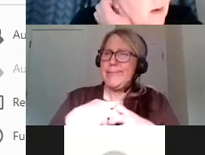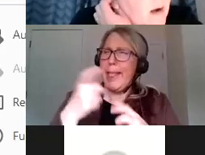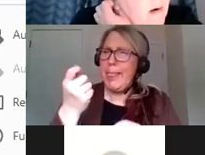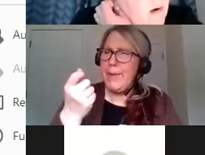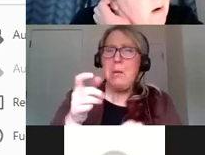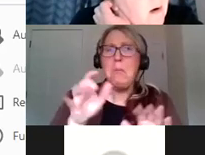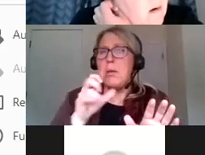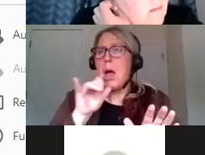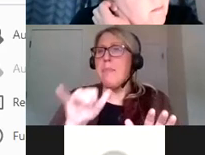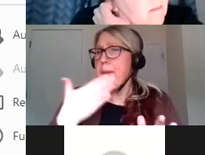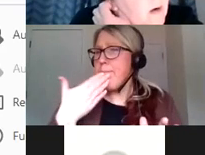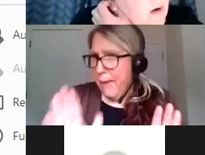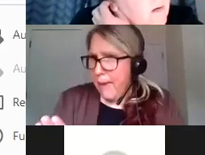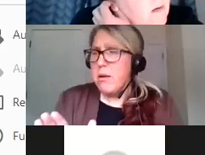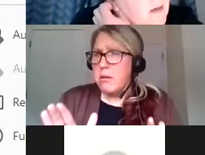wasn't too bad.